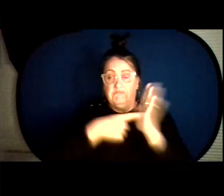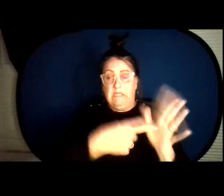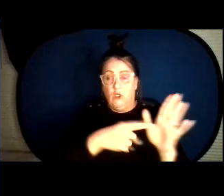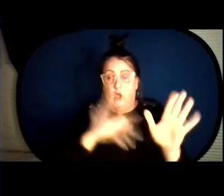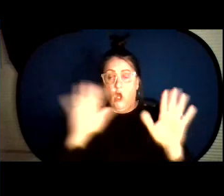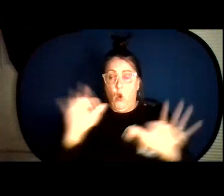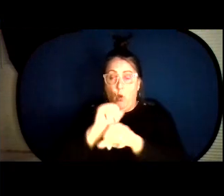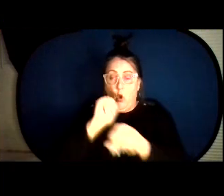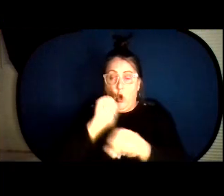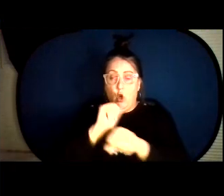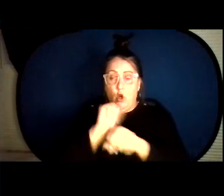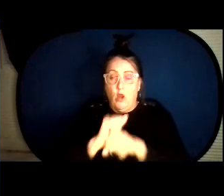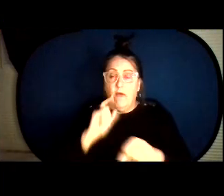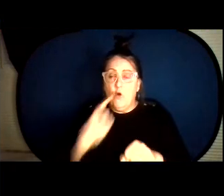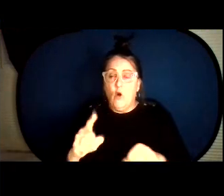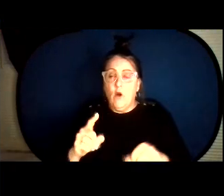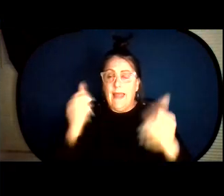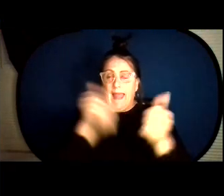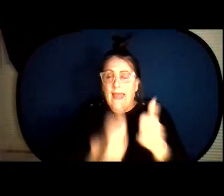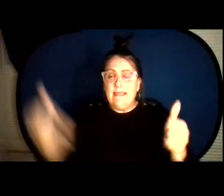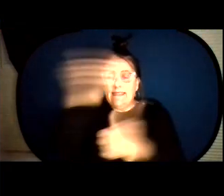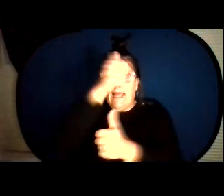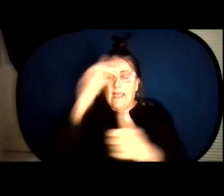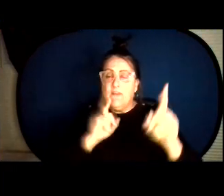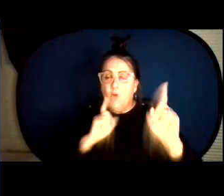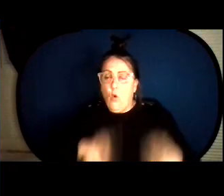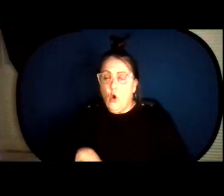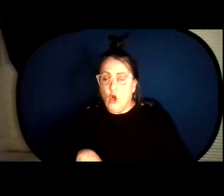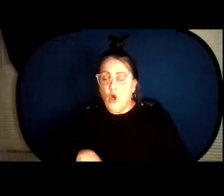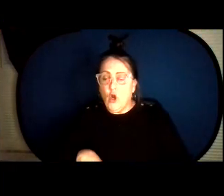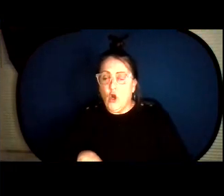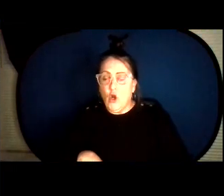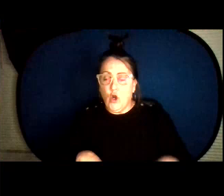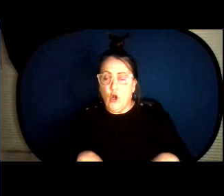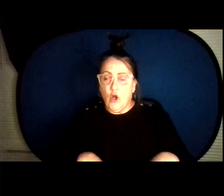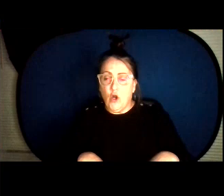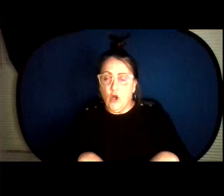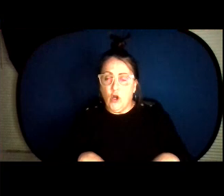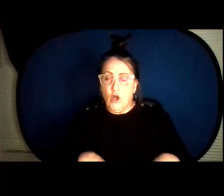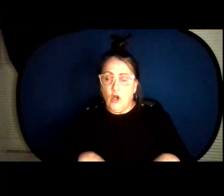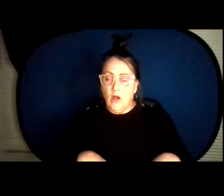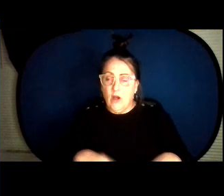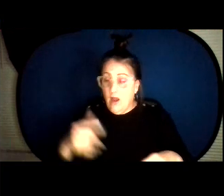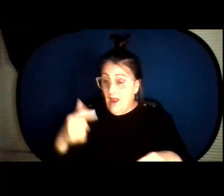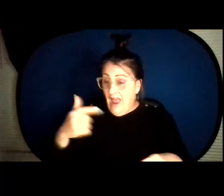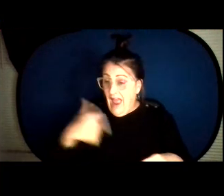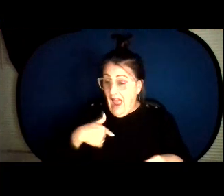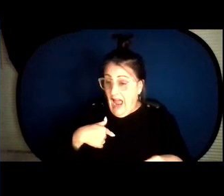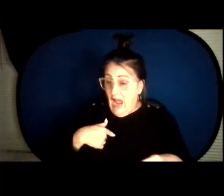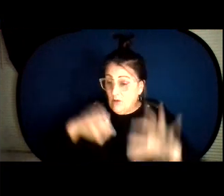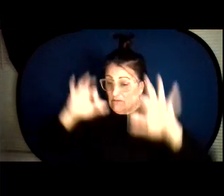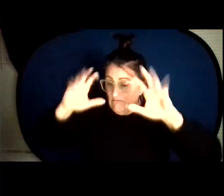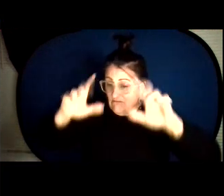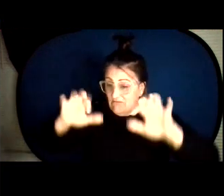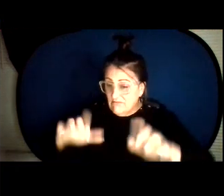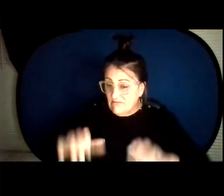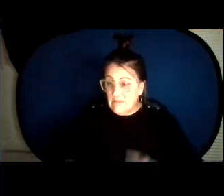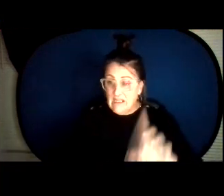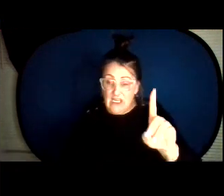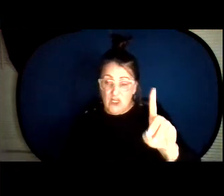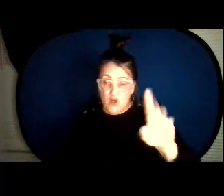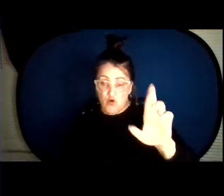make that executive order real. In my previous job, I had a bit to do with the drafting of that, and to now see it being